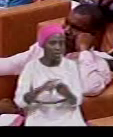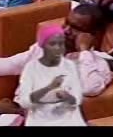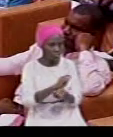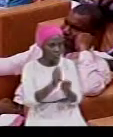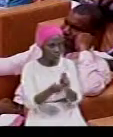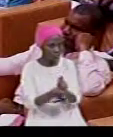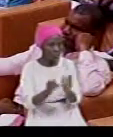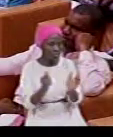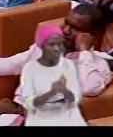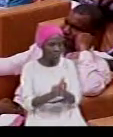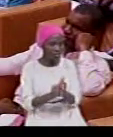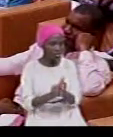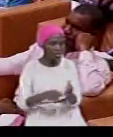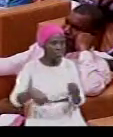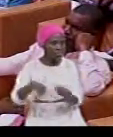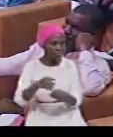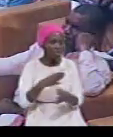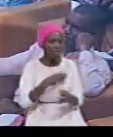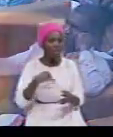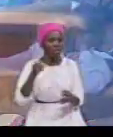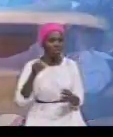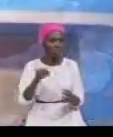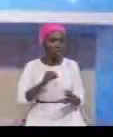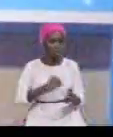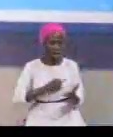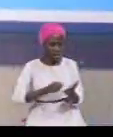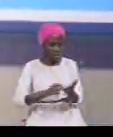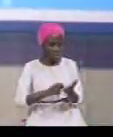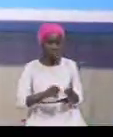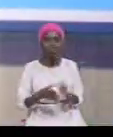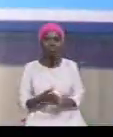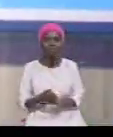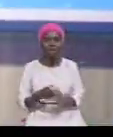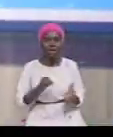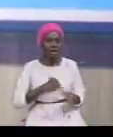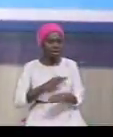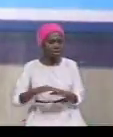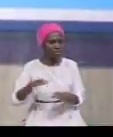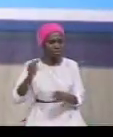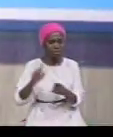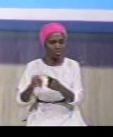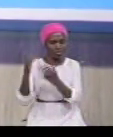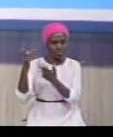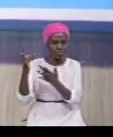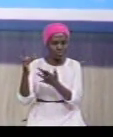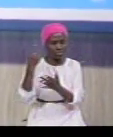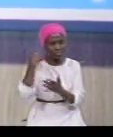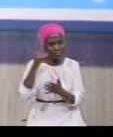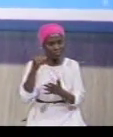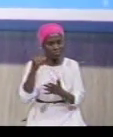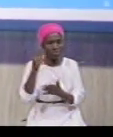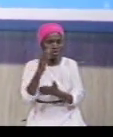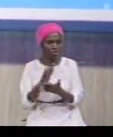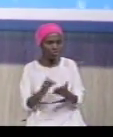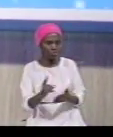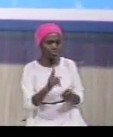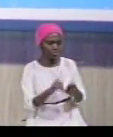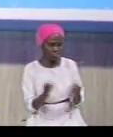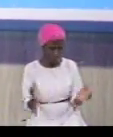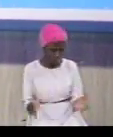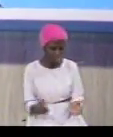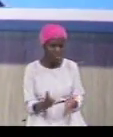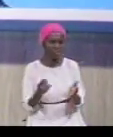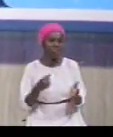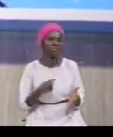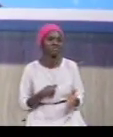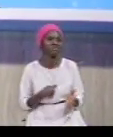around. And so I wrote. I didn't have to wait for somebody to prop me and encourage me and push